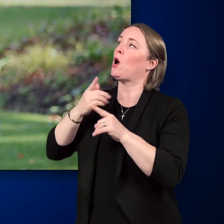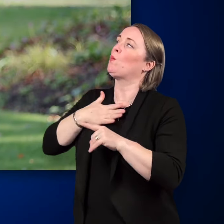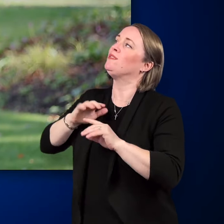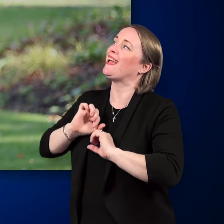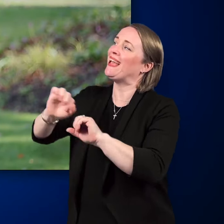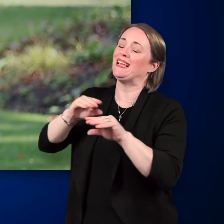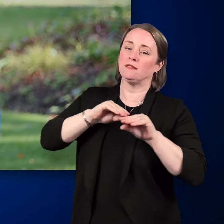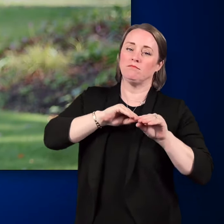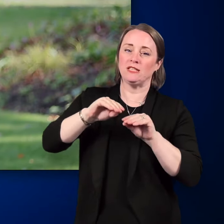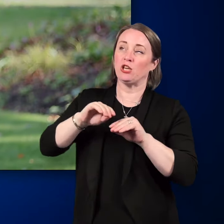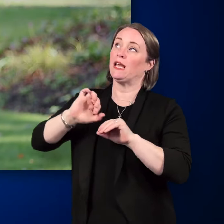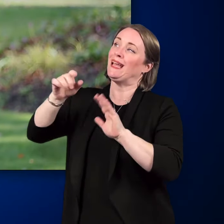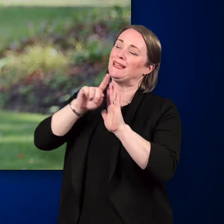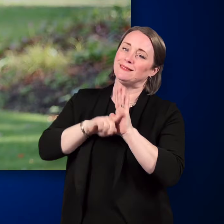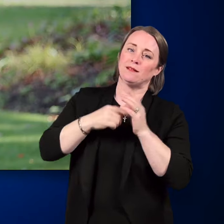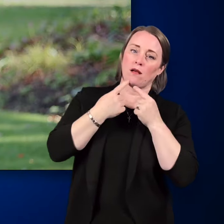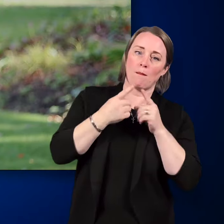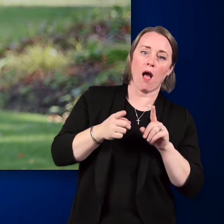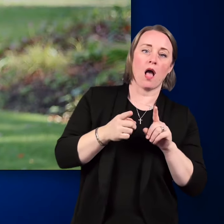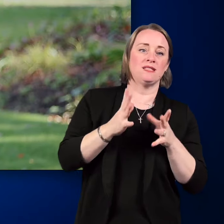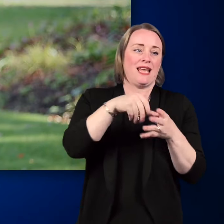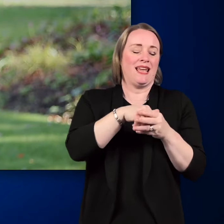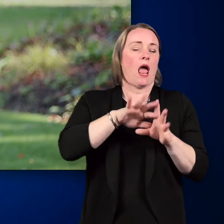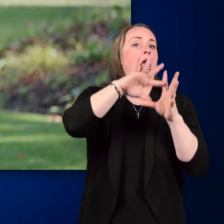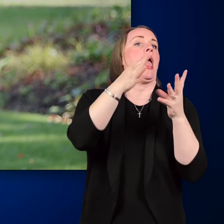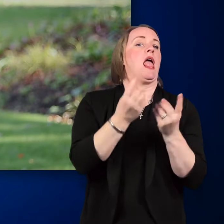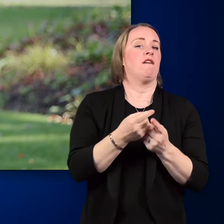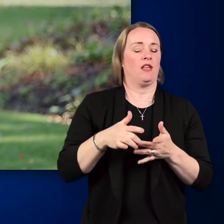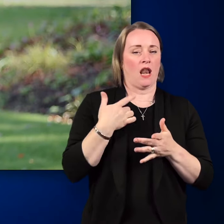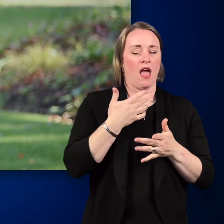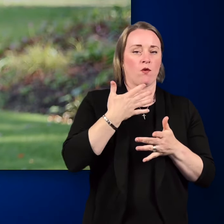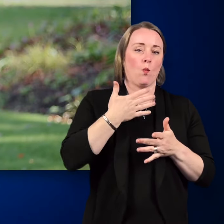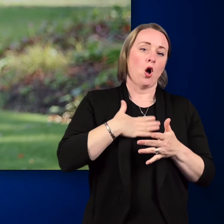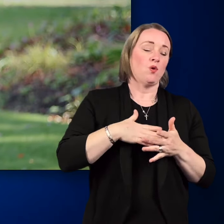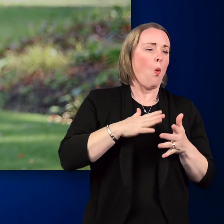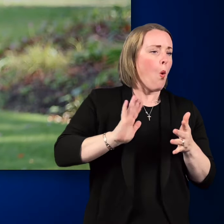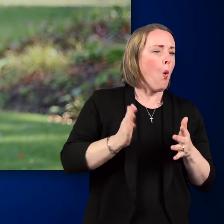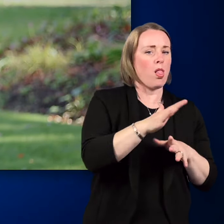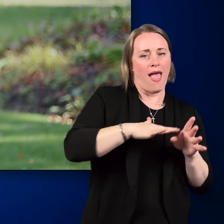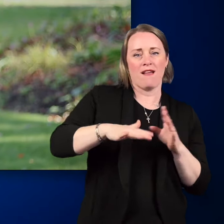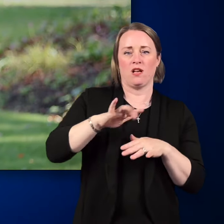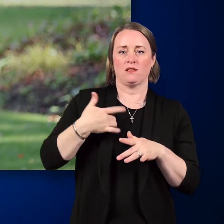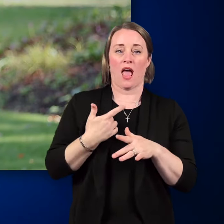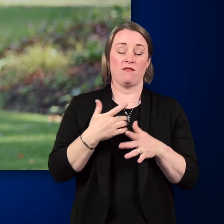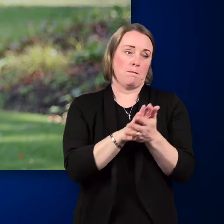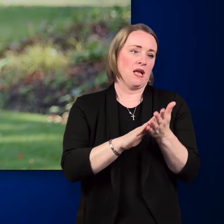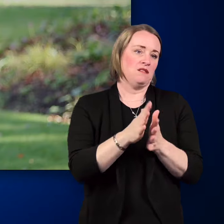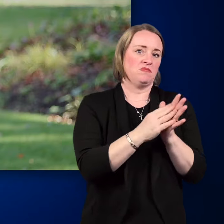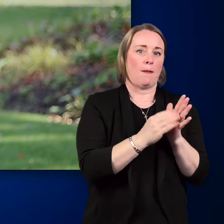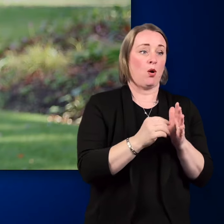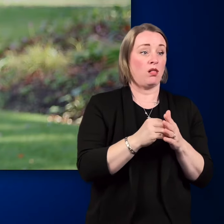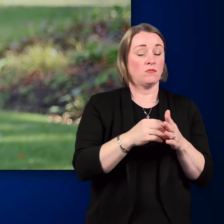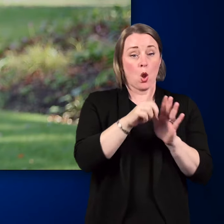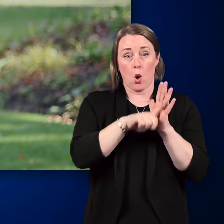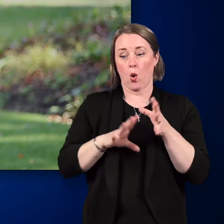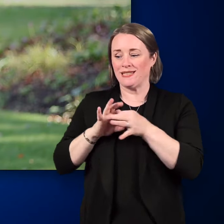all spheres of life, to unlock their potential, to bring life and flourishing to them. And so we have laws to do with the family,